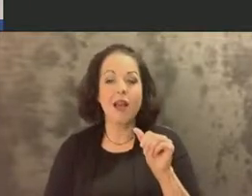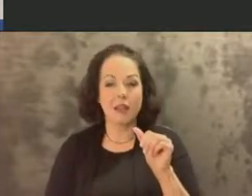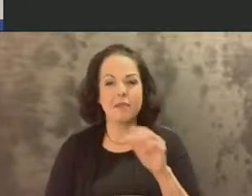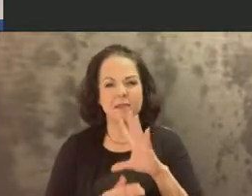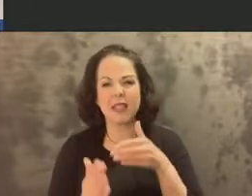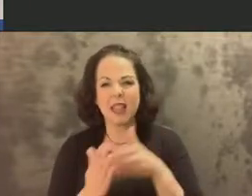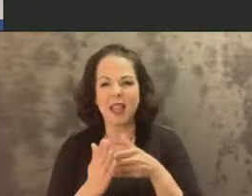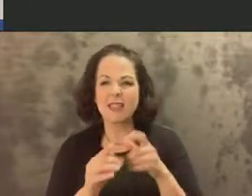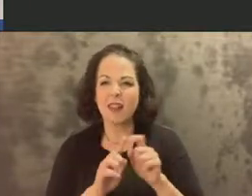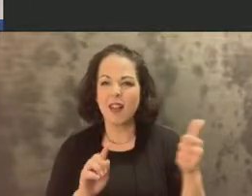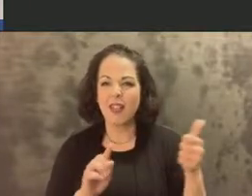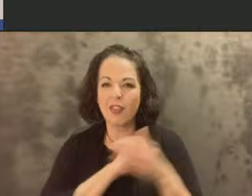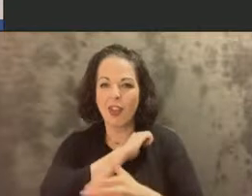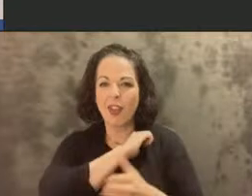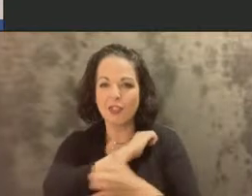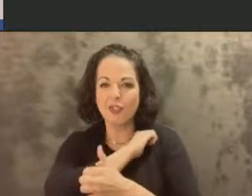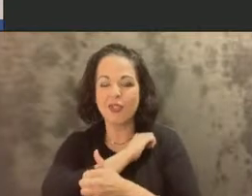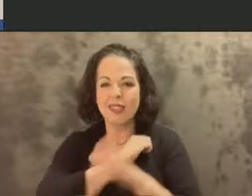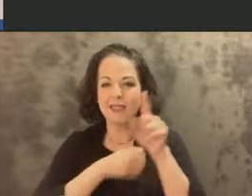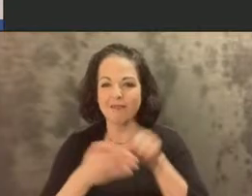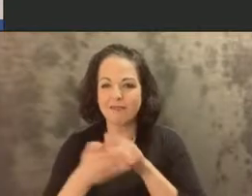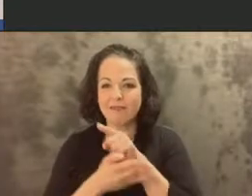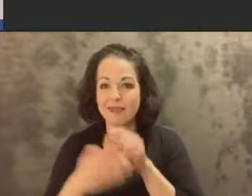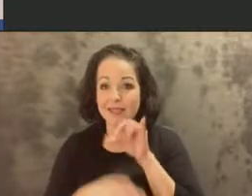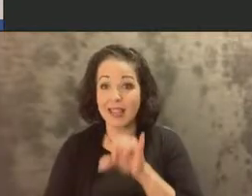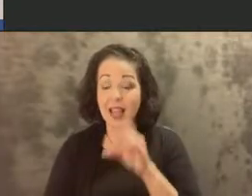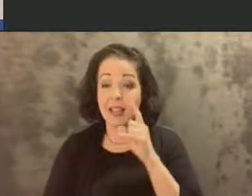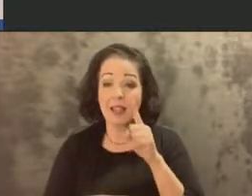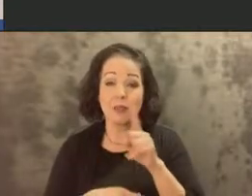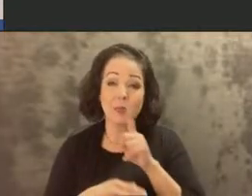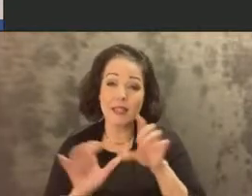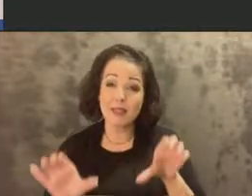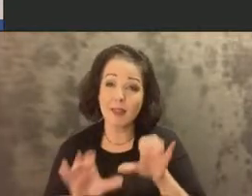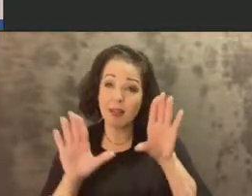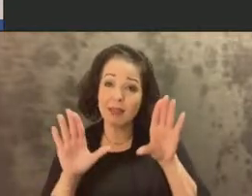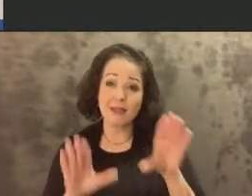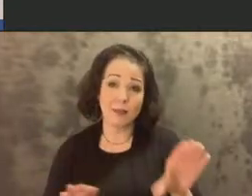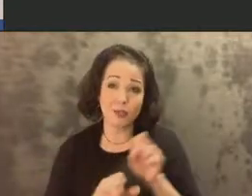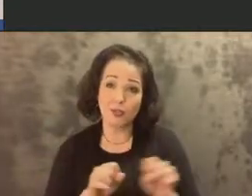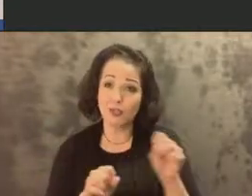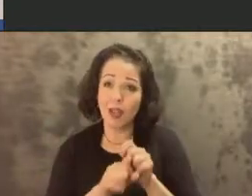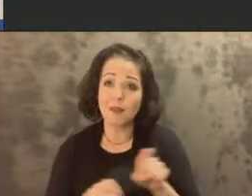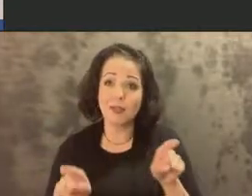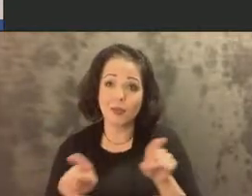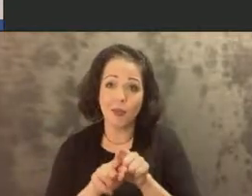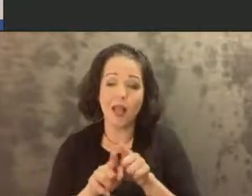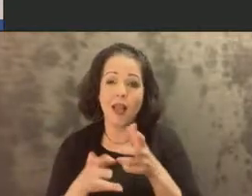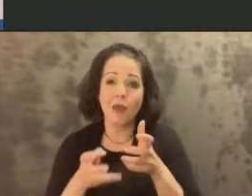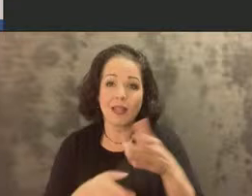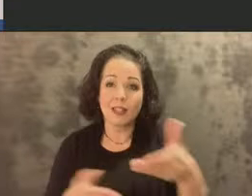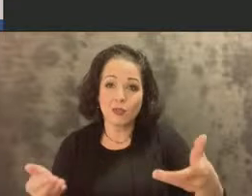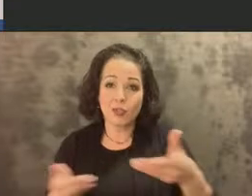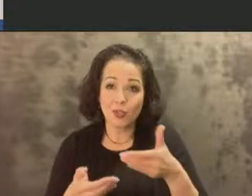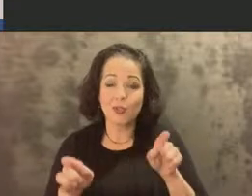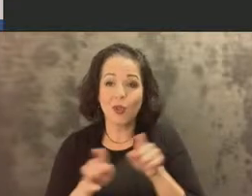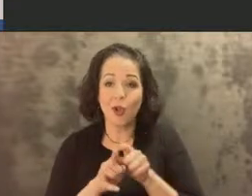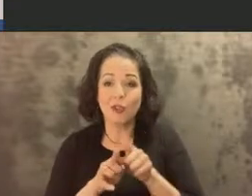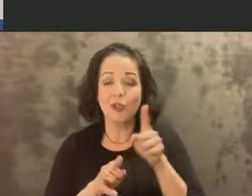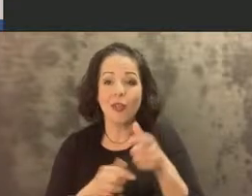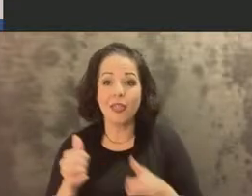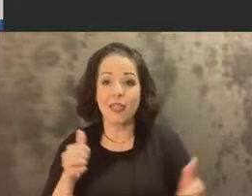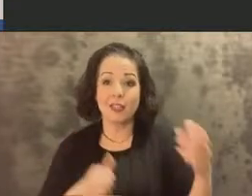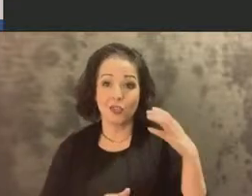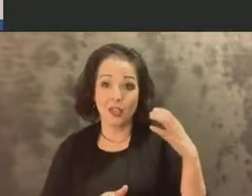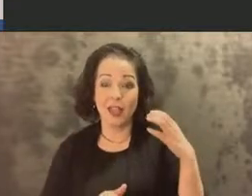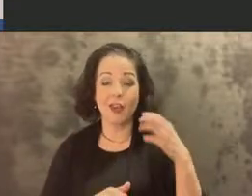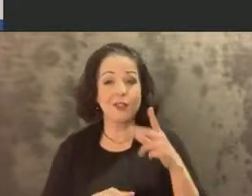done exceptional job as well, and I would like to introduce the chair to